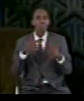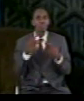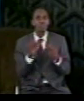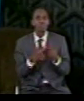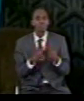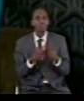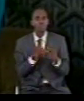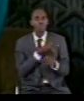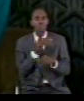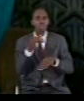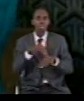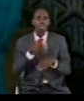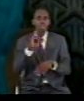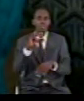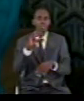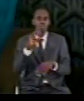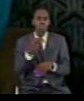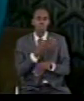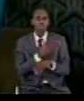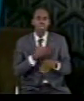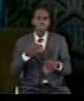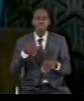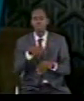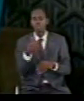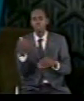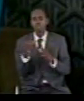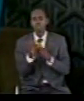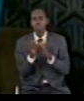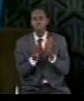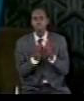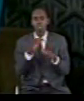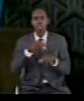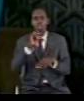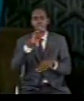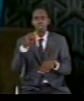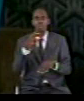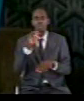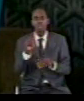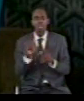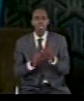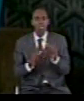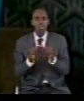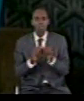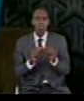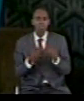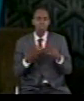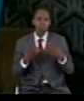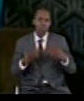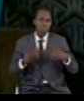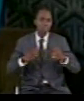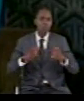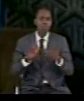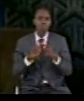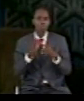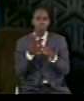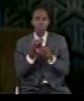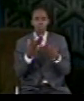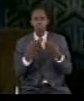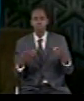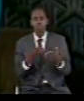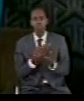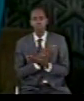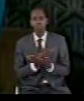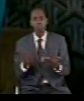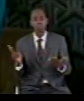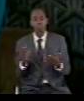other in Abuja. All efforts to get solution failed. But after the prayer of the man of God in